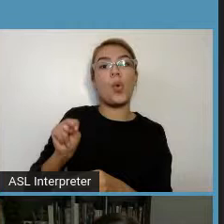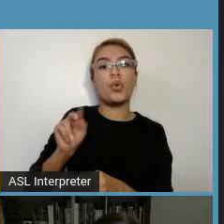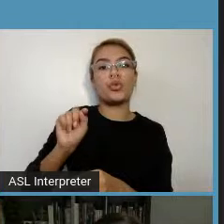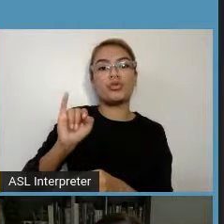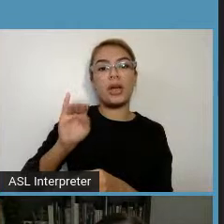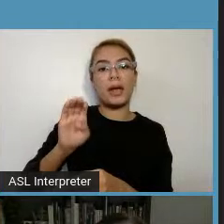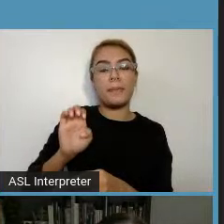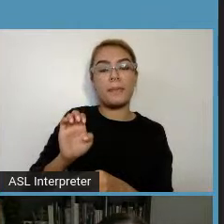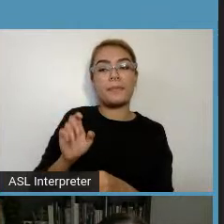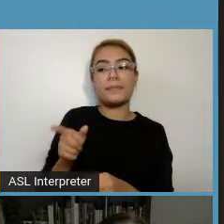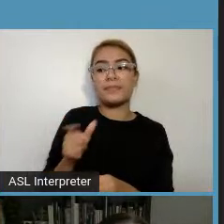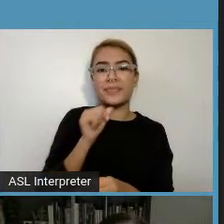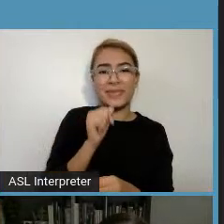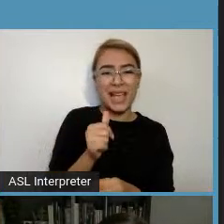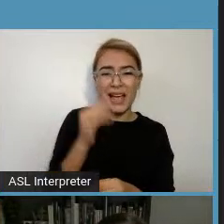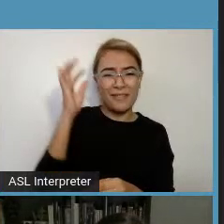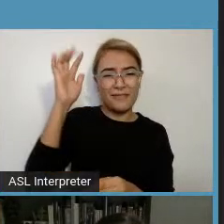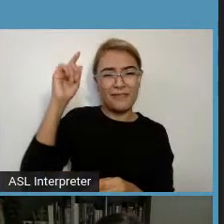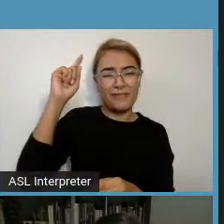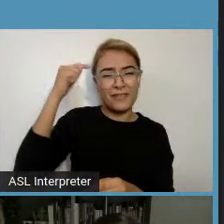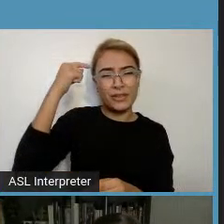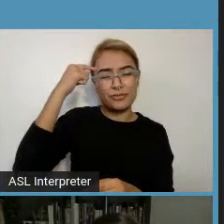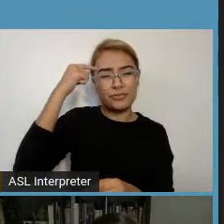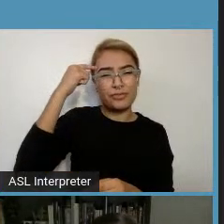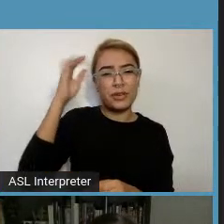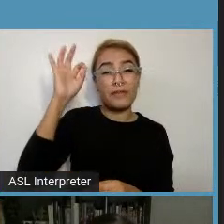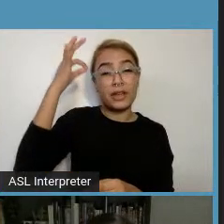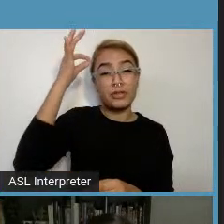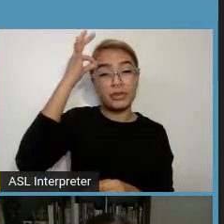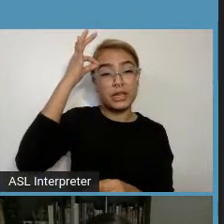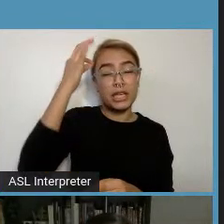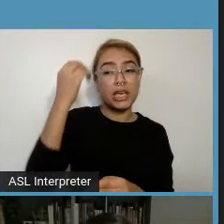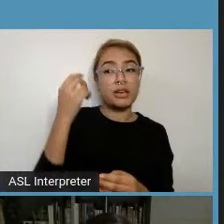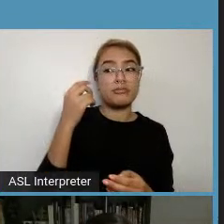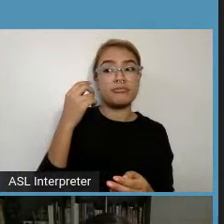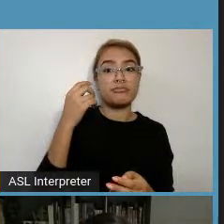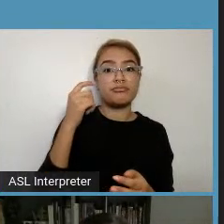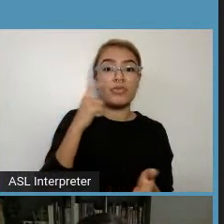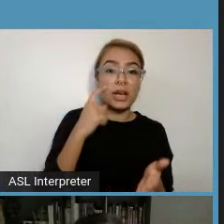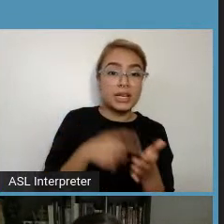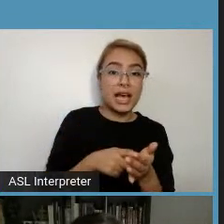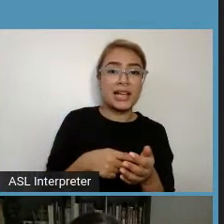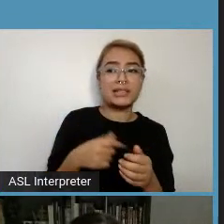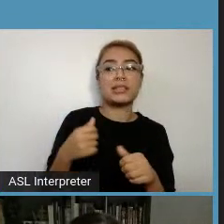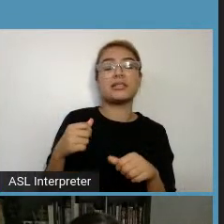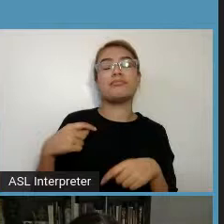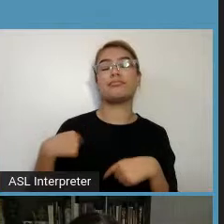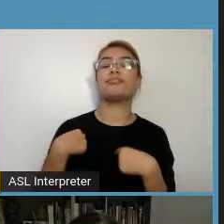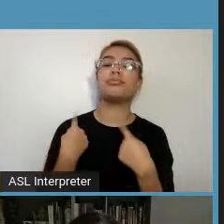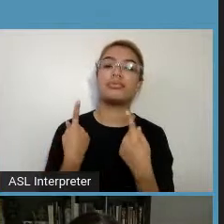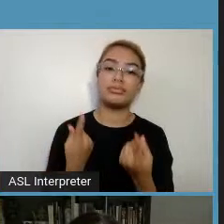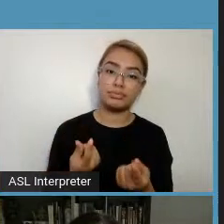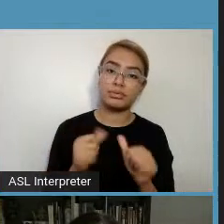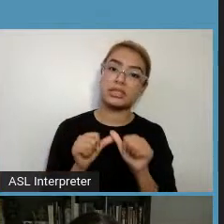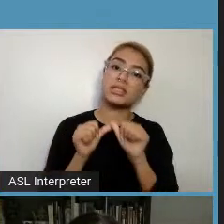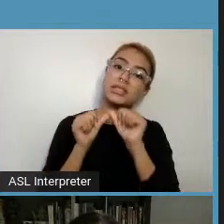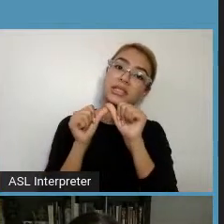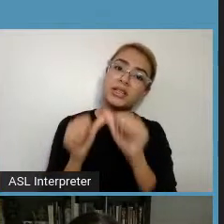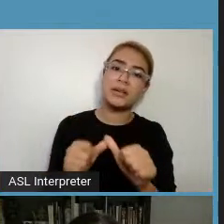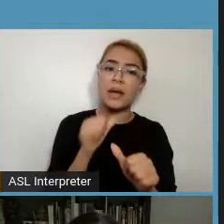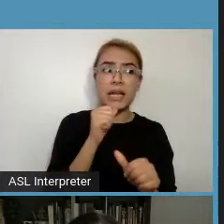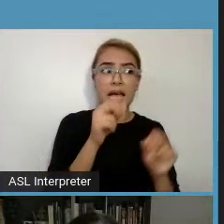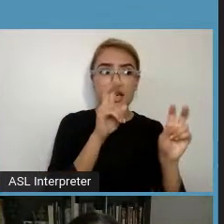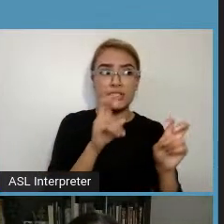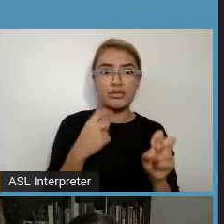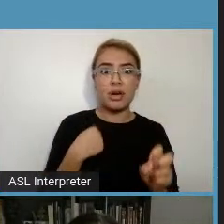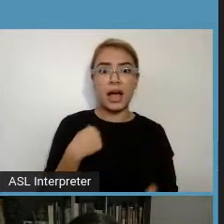Now, they are not federally recognized right now. They are actually still working on that. It was not an issue that I was aware of, how many tribes